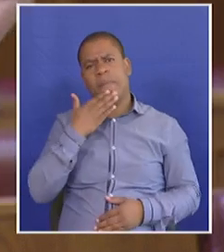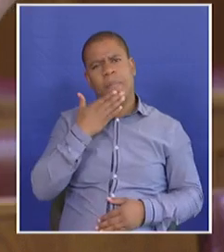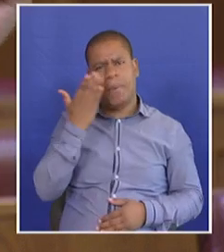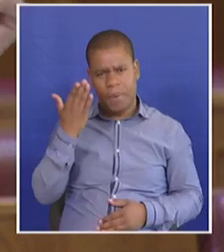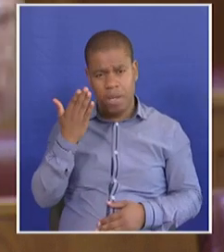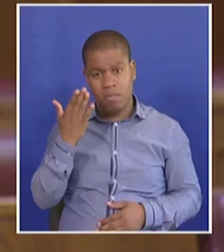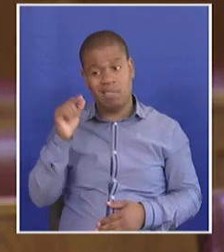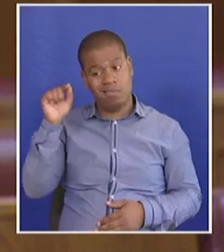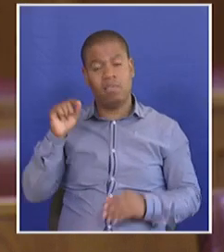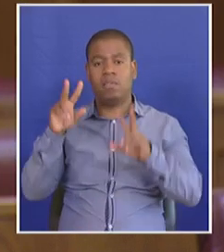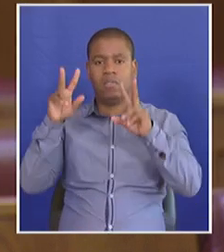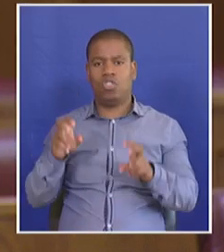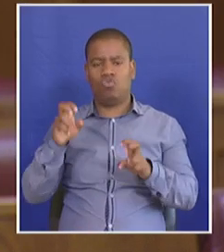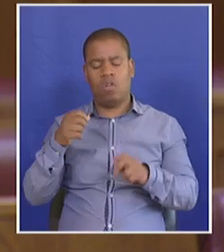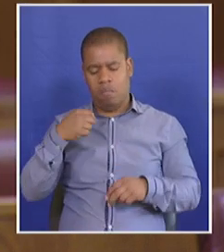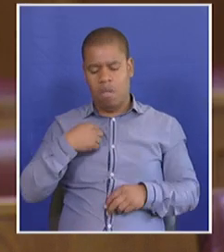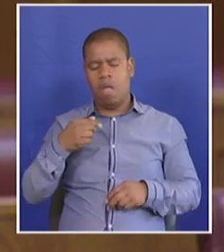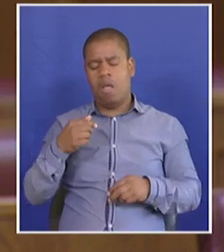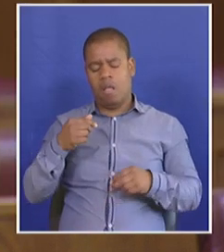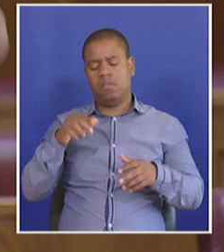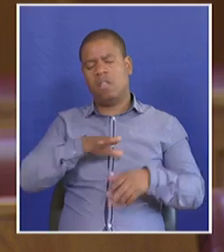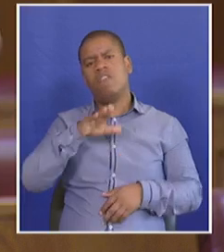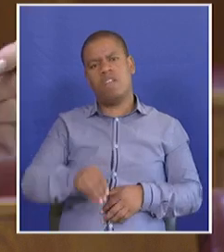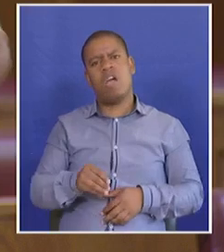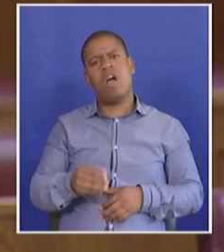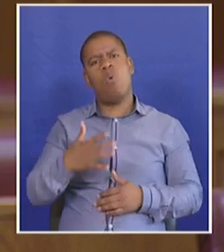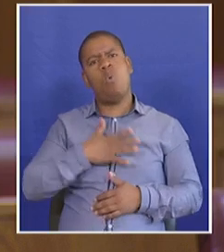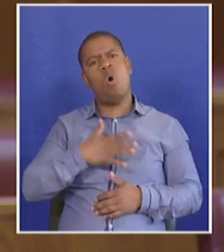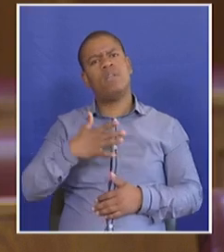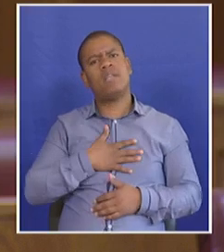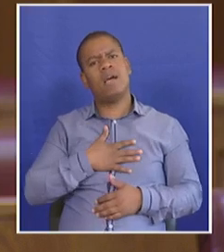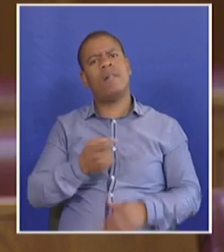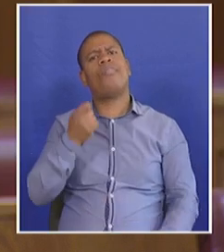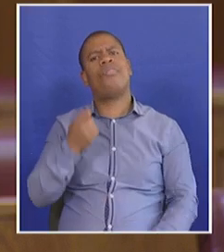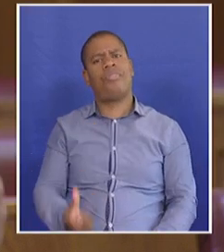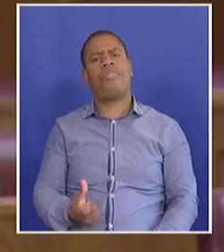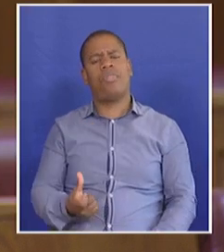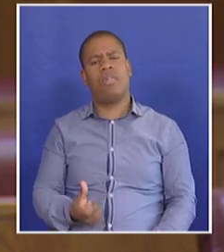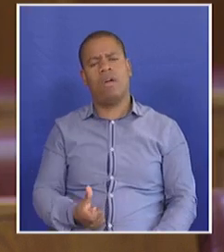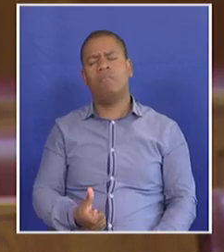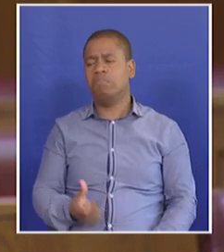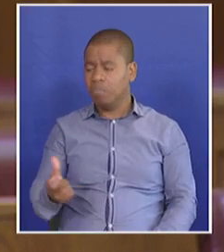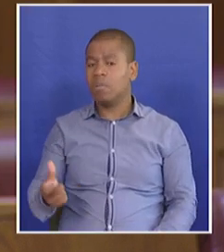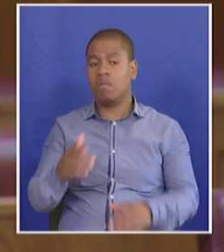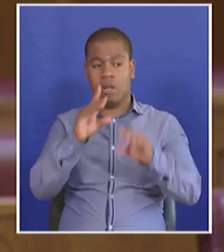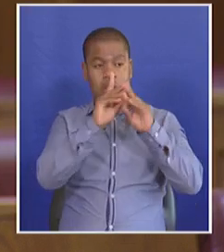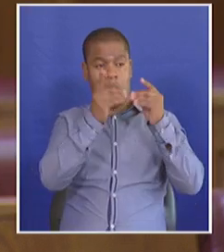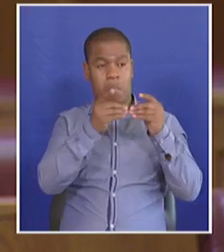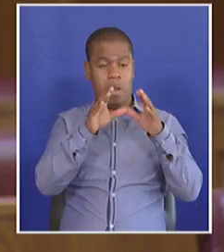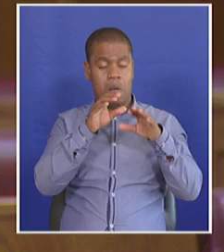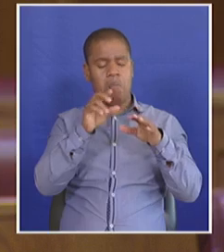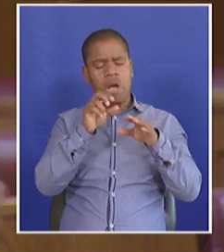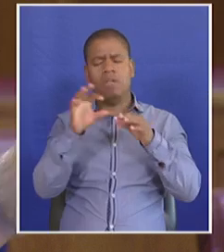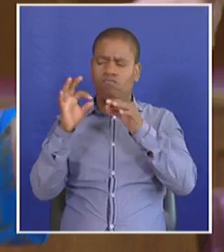issue. We are living in a water scarce country, and we need cooperation from a department that is prepared